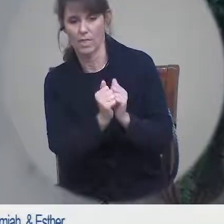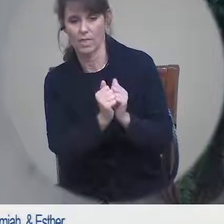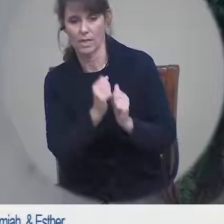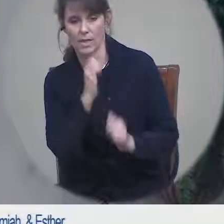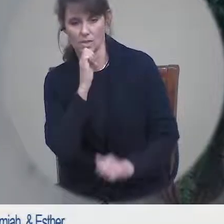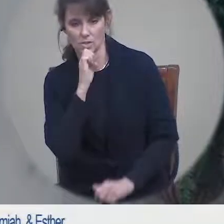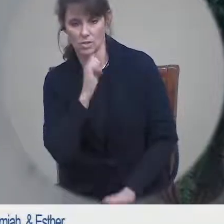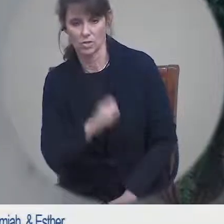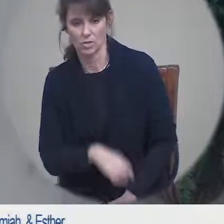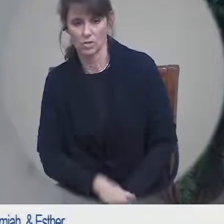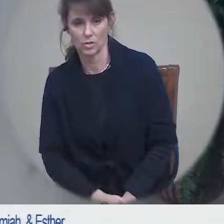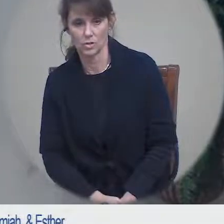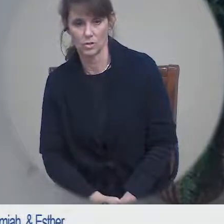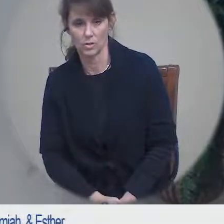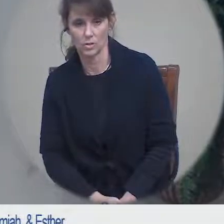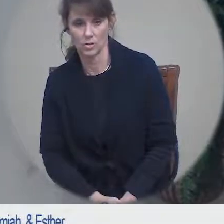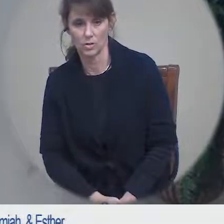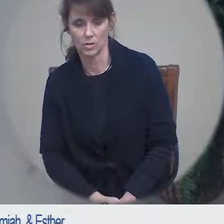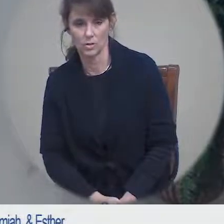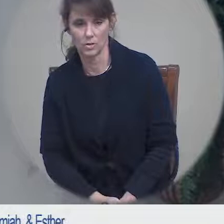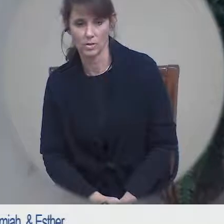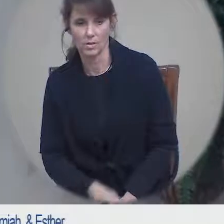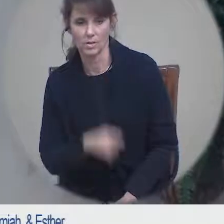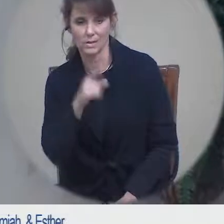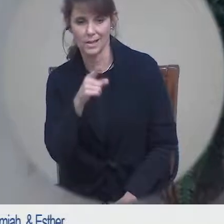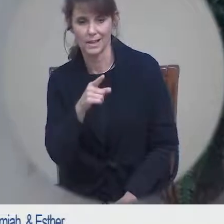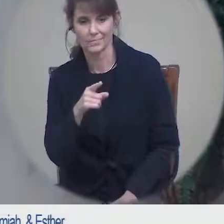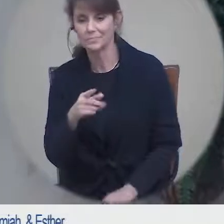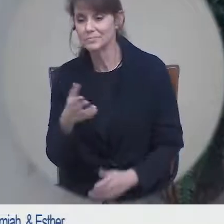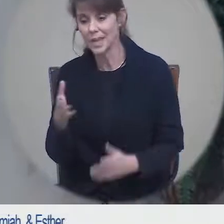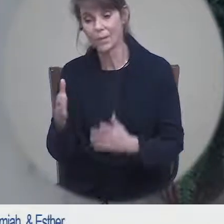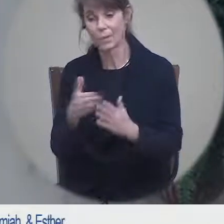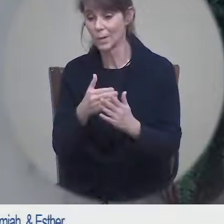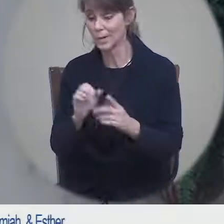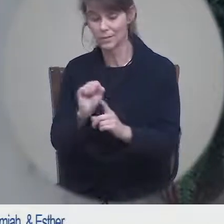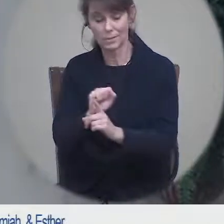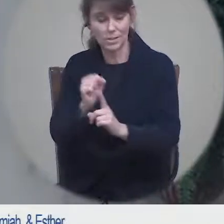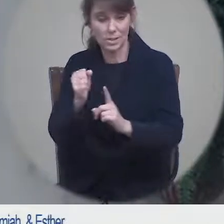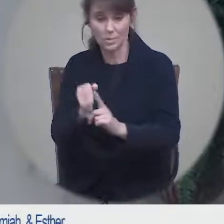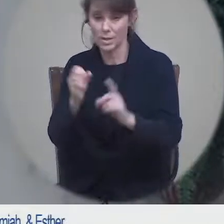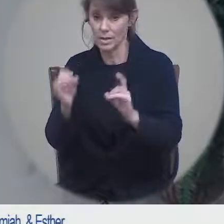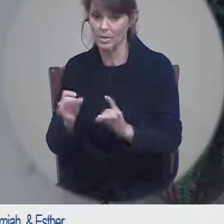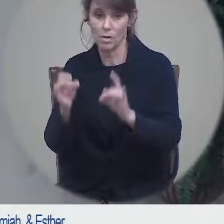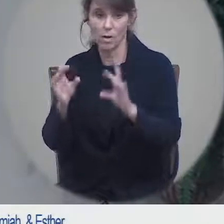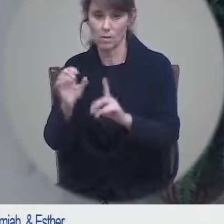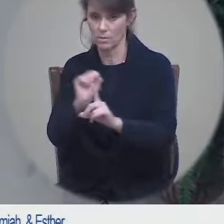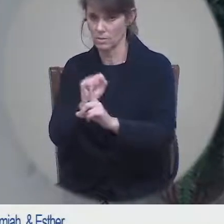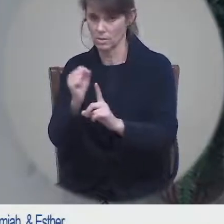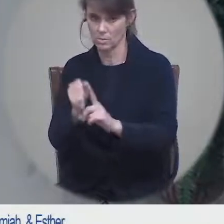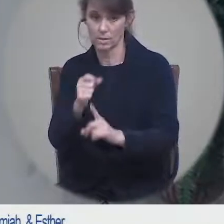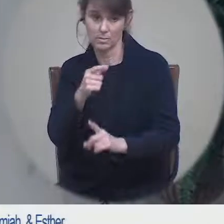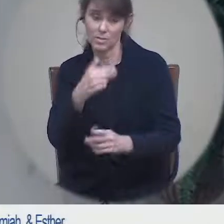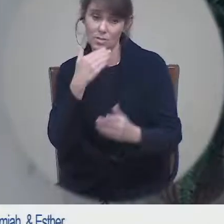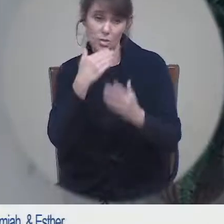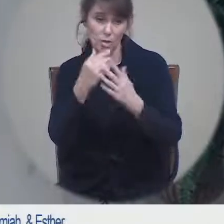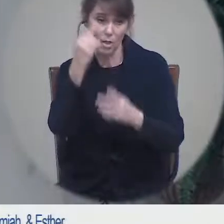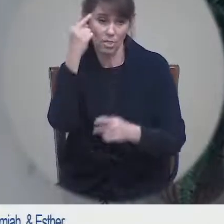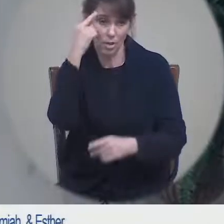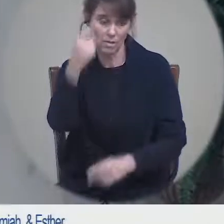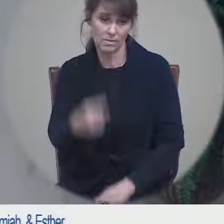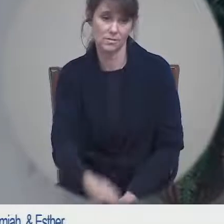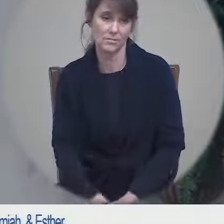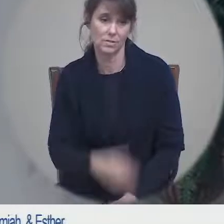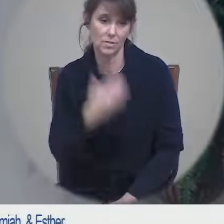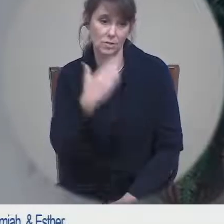It seems to be despicable no matter what the Yeah. Yeah, absolutely. It's a good thought to think. Anybody